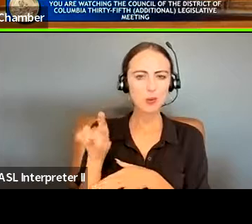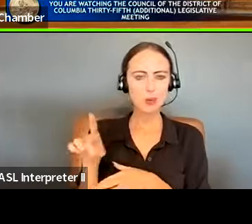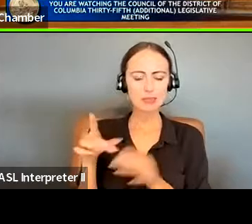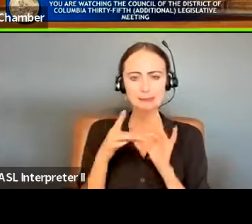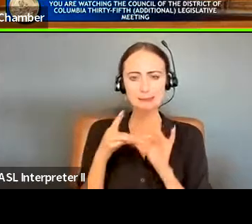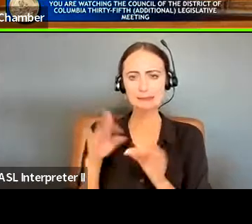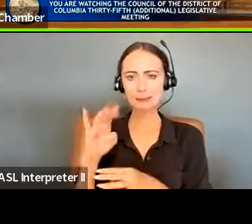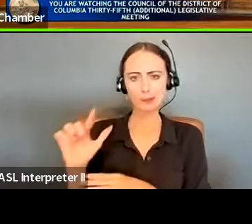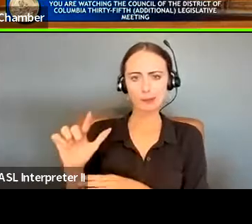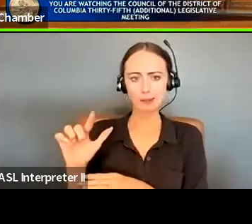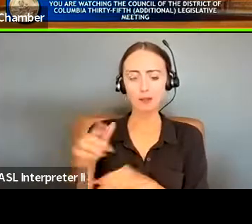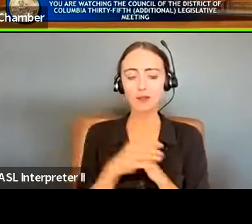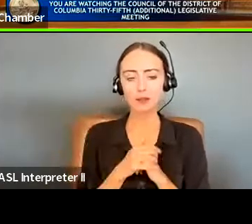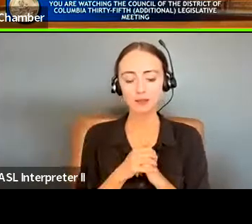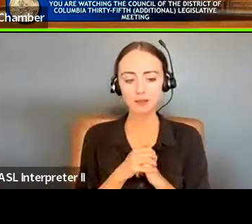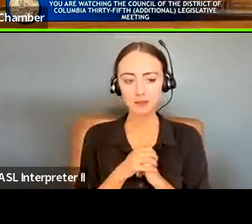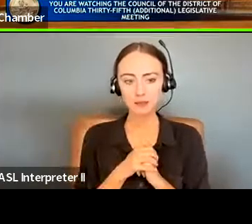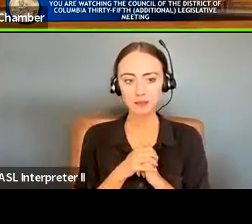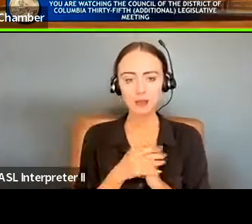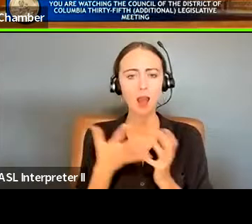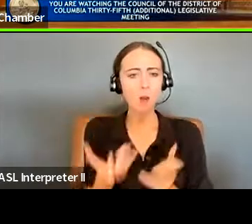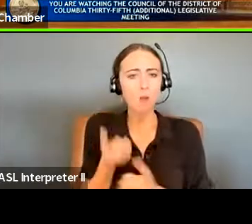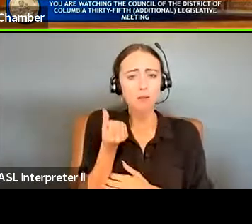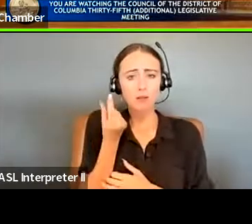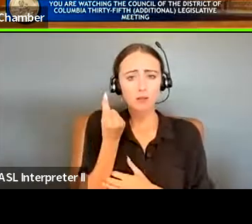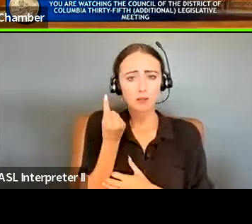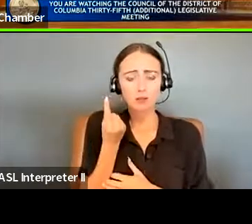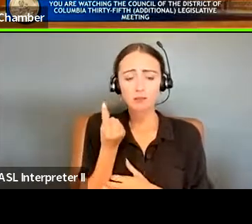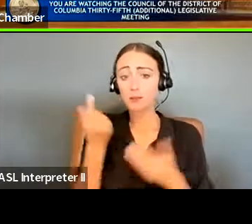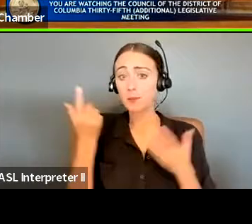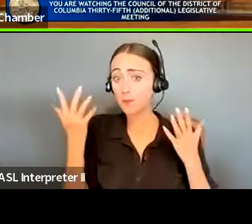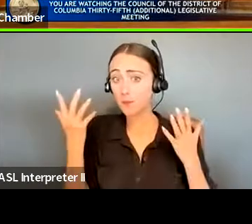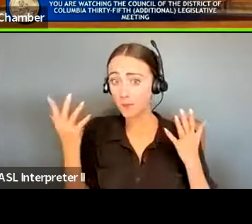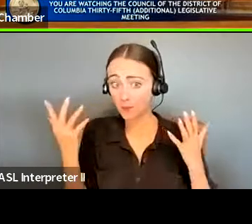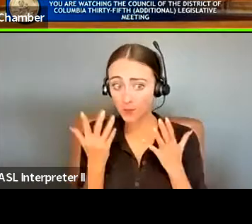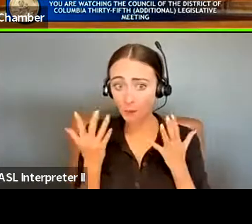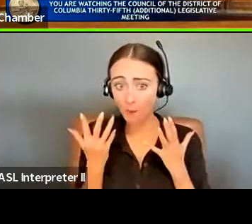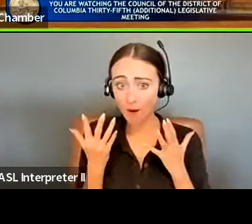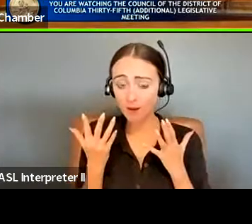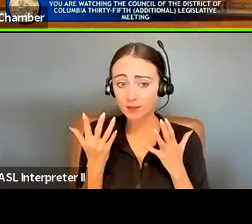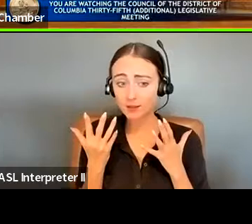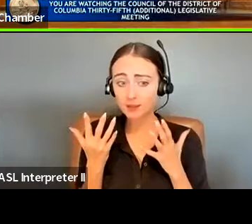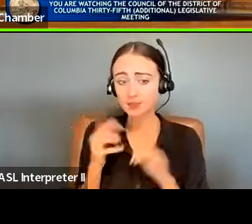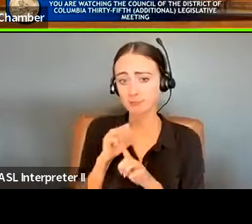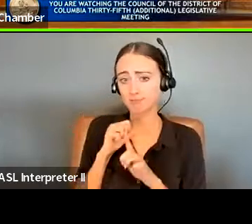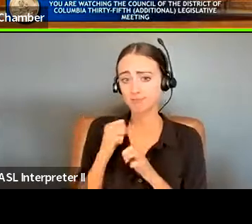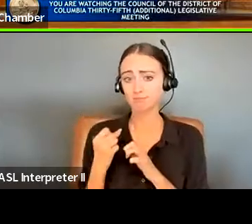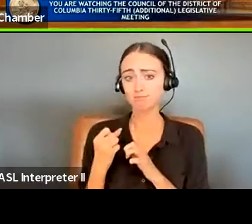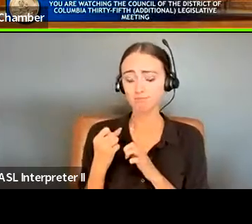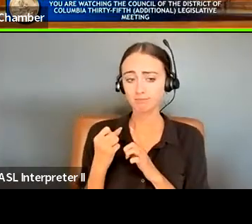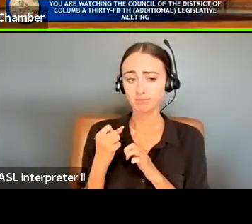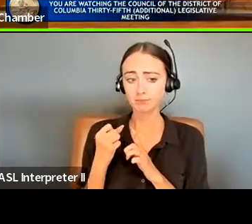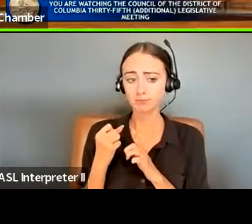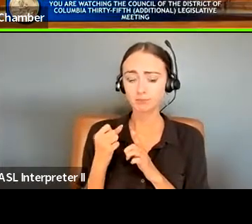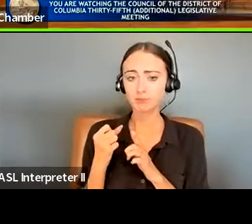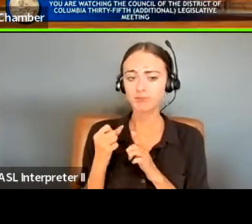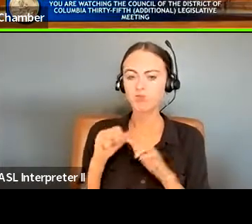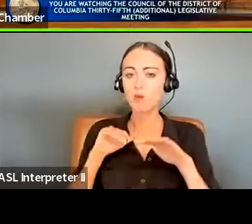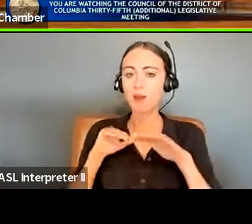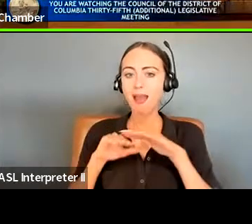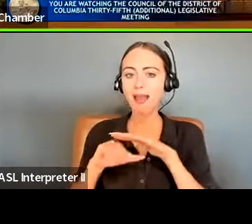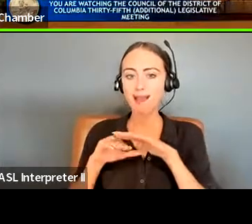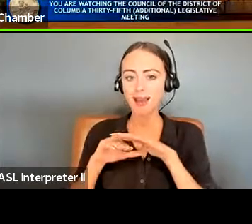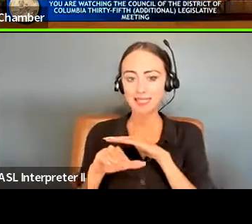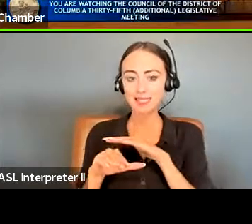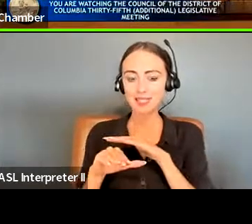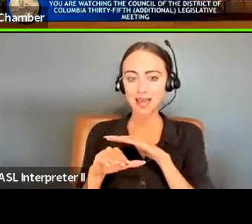this bill. I want to understand what is the condition of the access